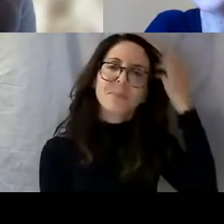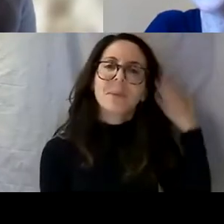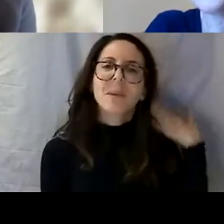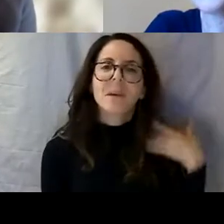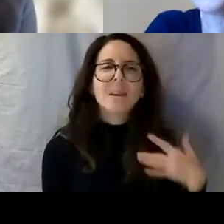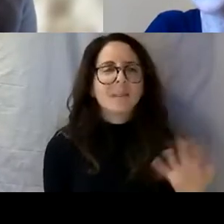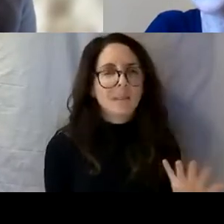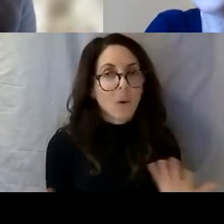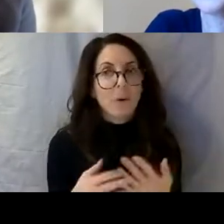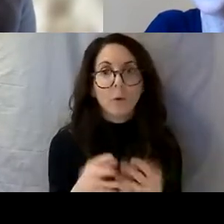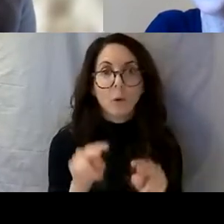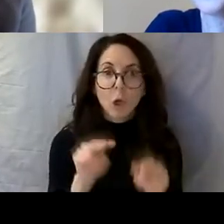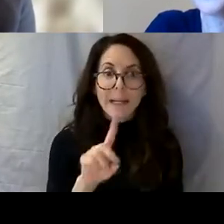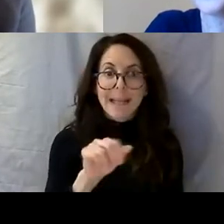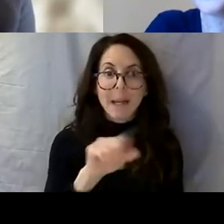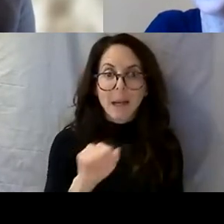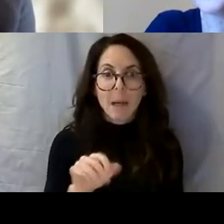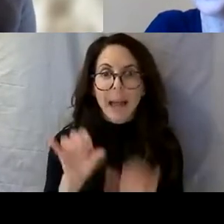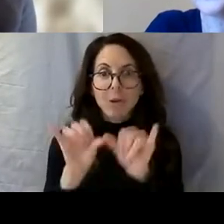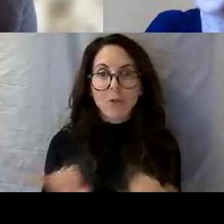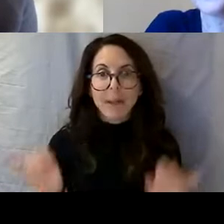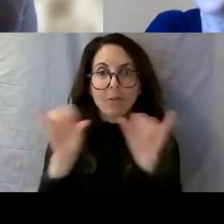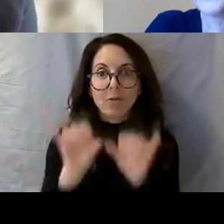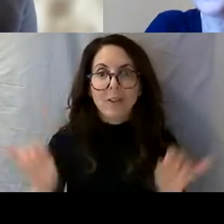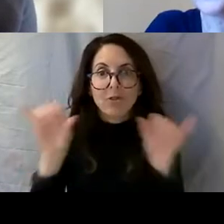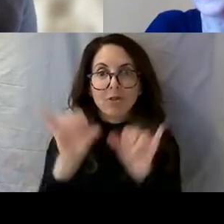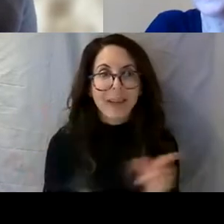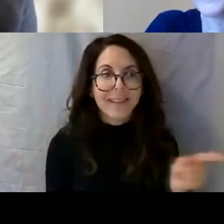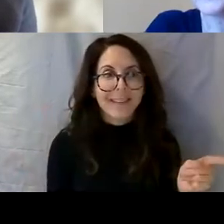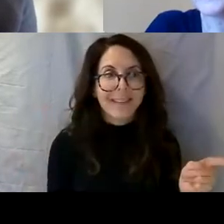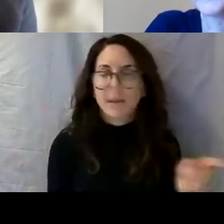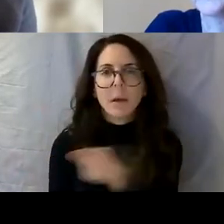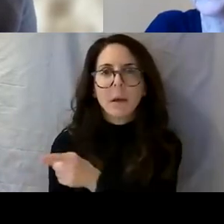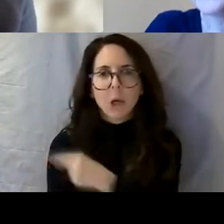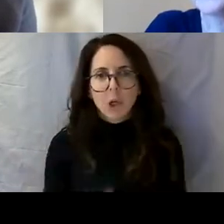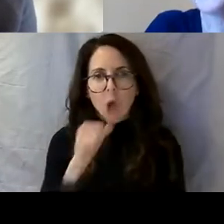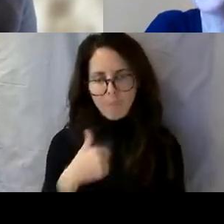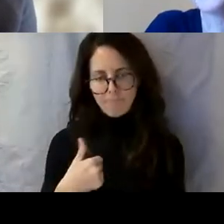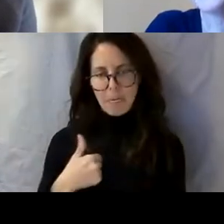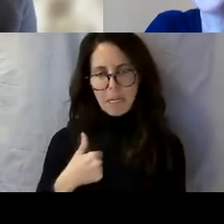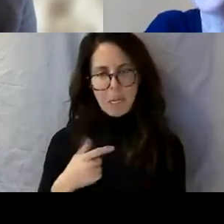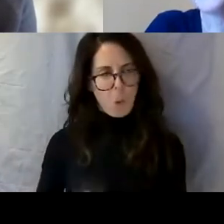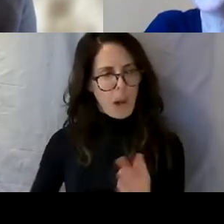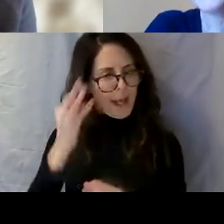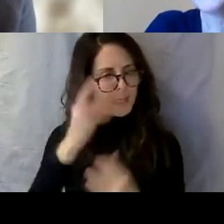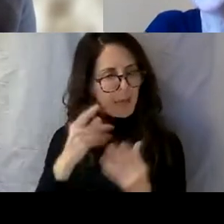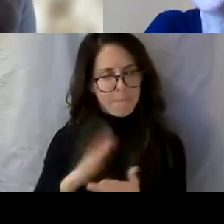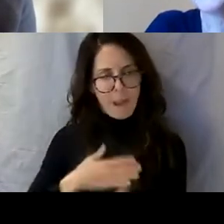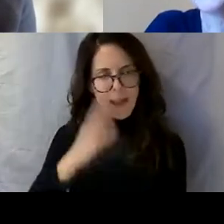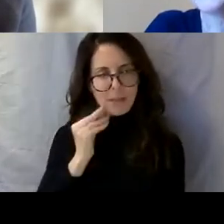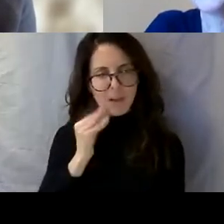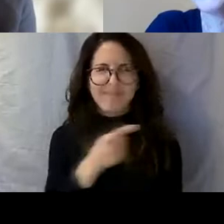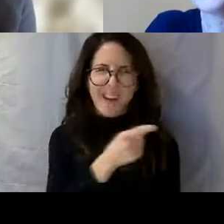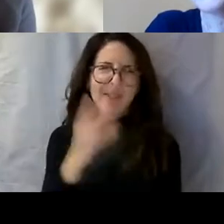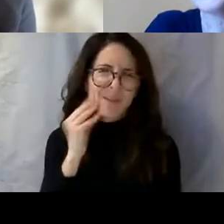or trends, and not the one that's based on a personal conviction about what's right or wrong. And I think we've all been on boards where you've had hedgehogs who